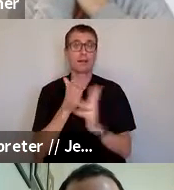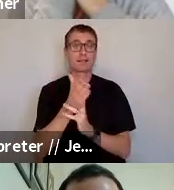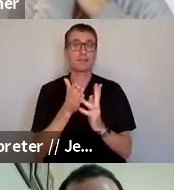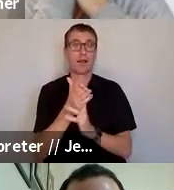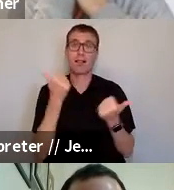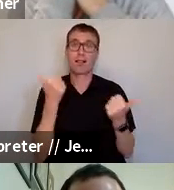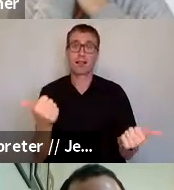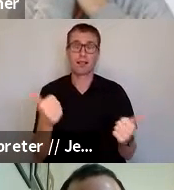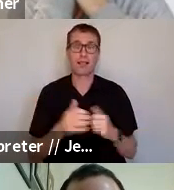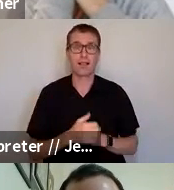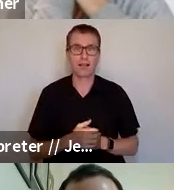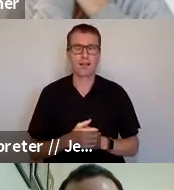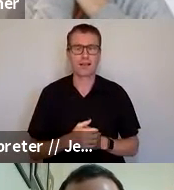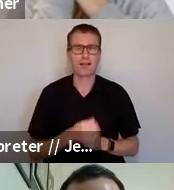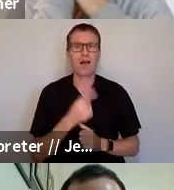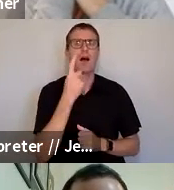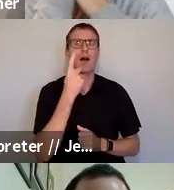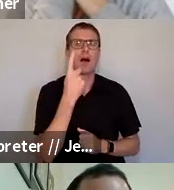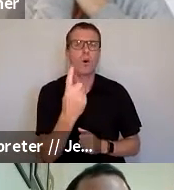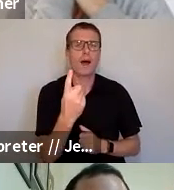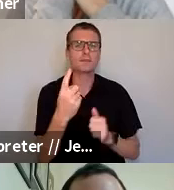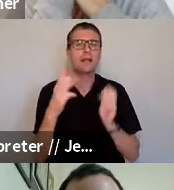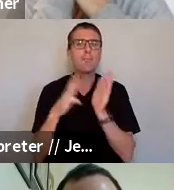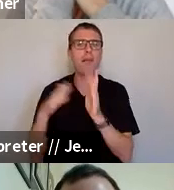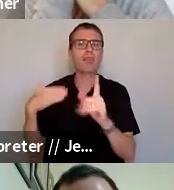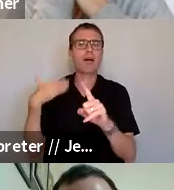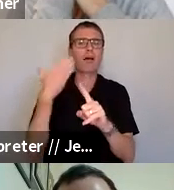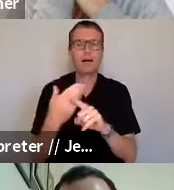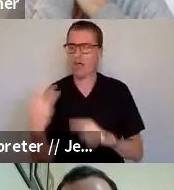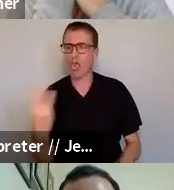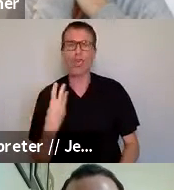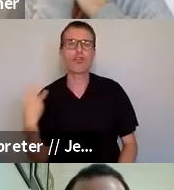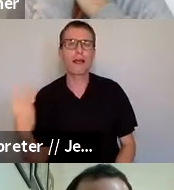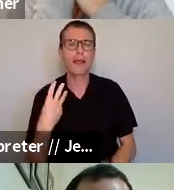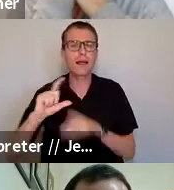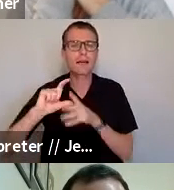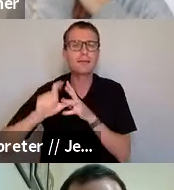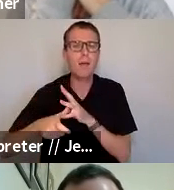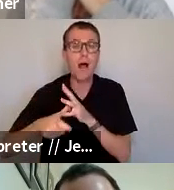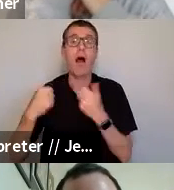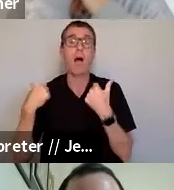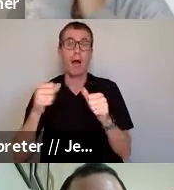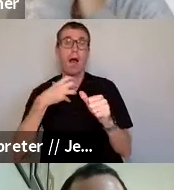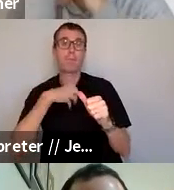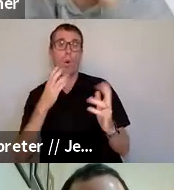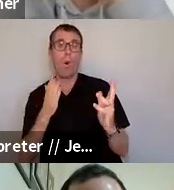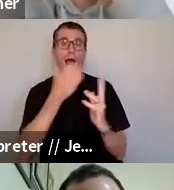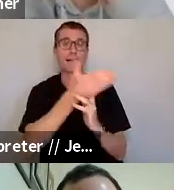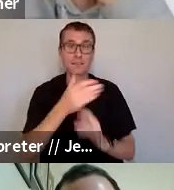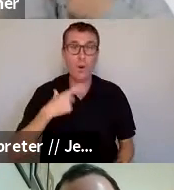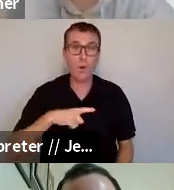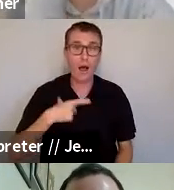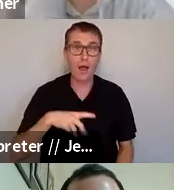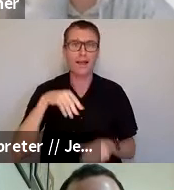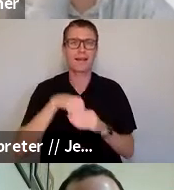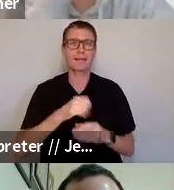in the last month as a flat than we have in the last 6 months that we've lived together, because it's in our lounge and we can,